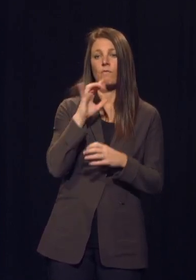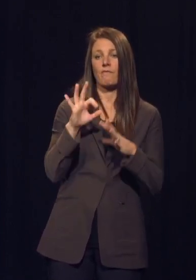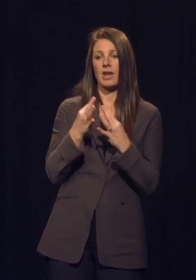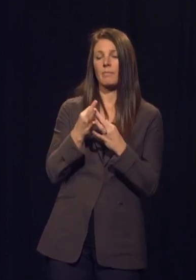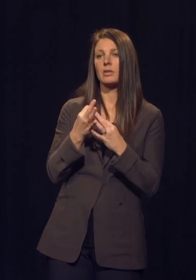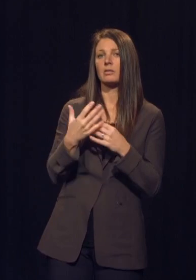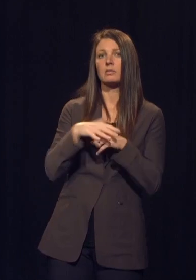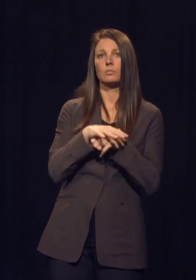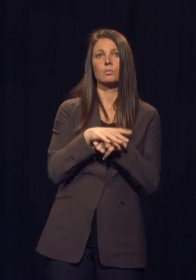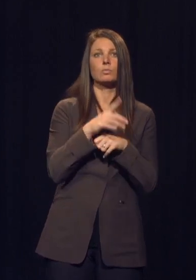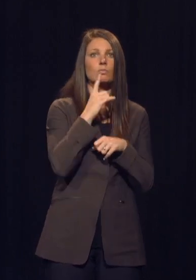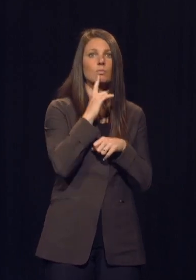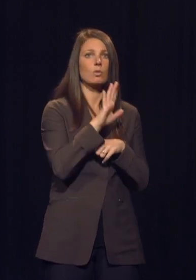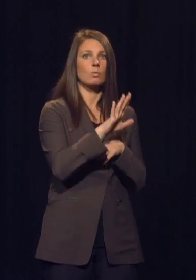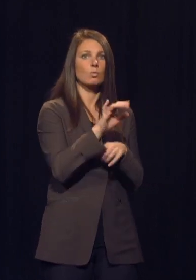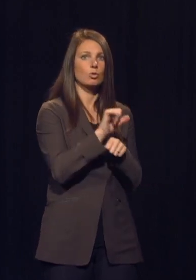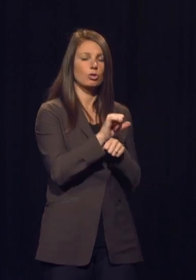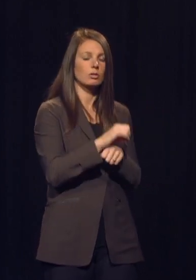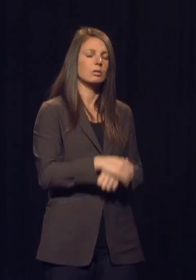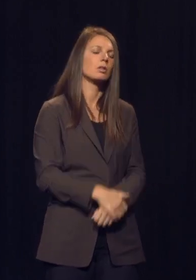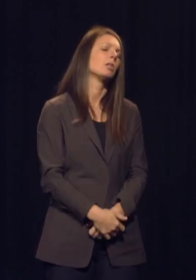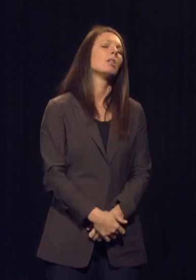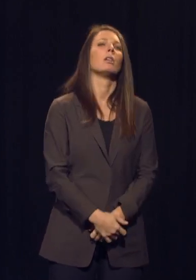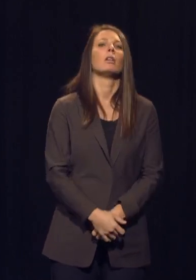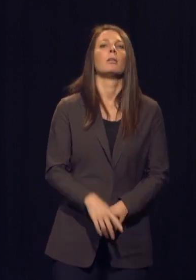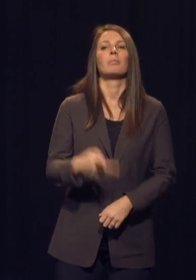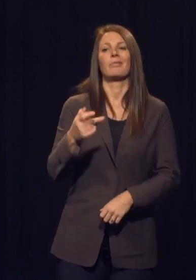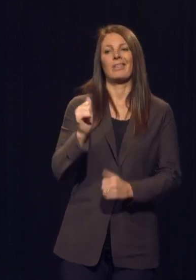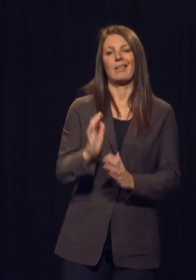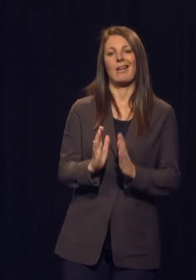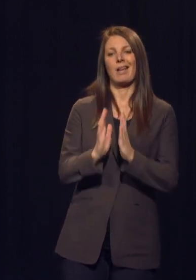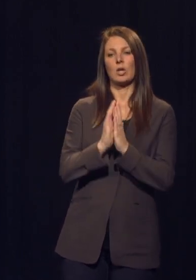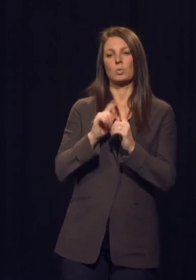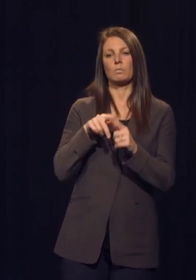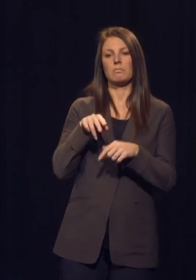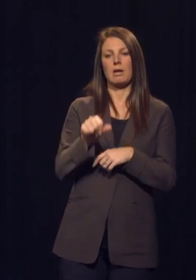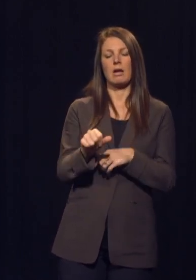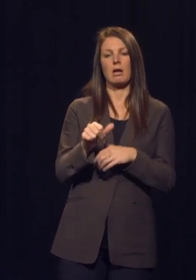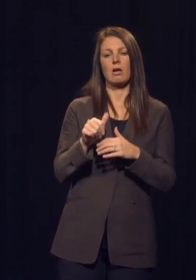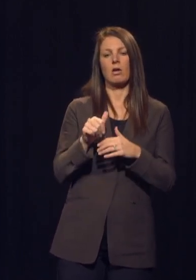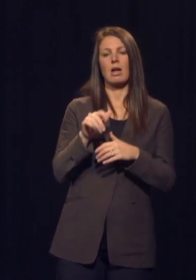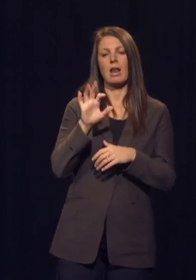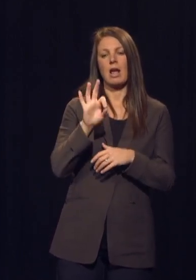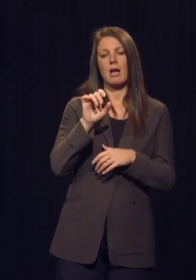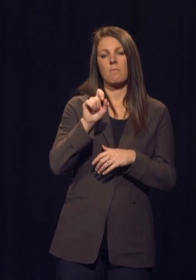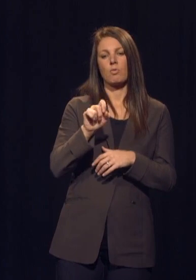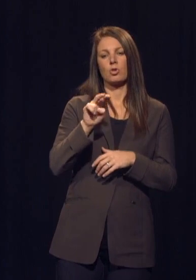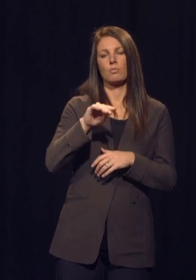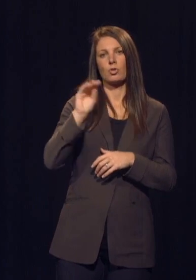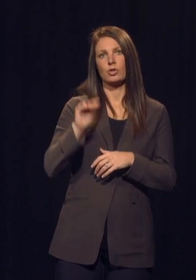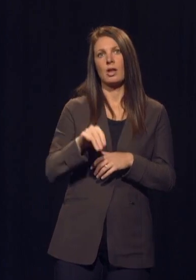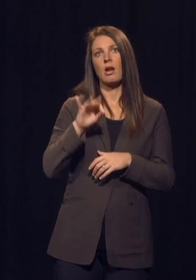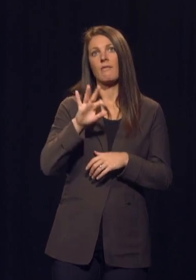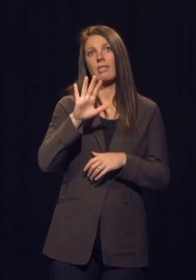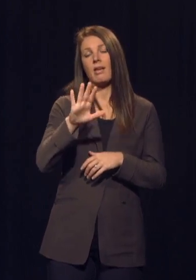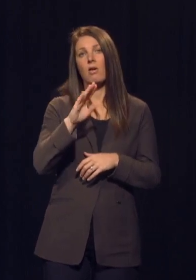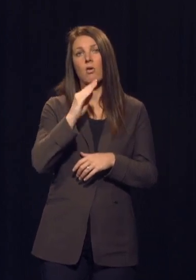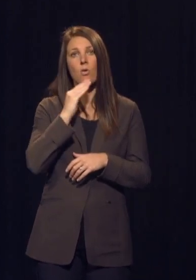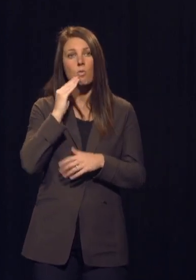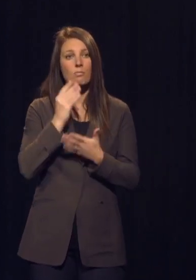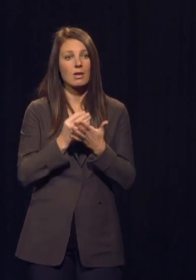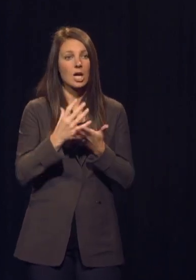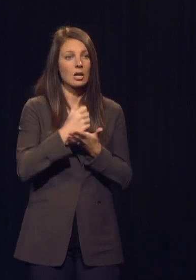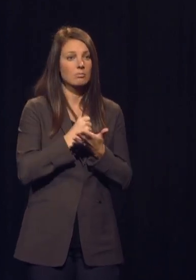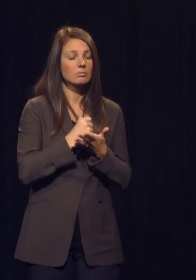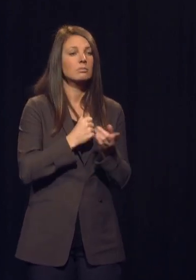through their work. Pennsylvanians asked to pay more than 9.2% of their household income for